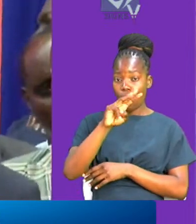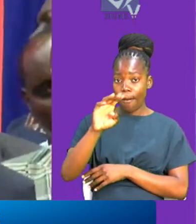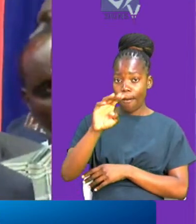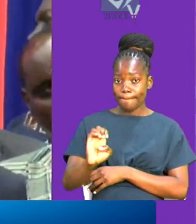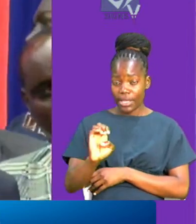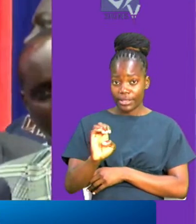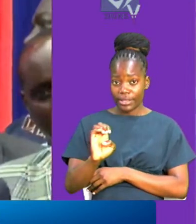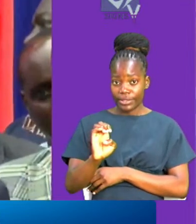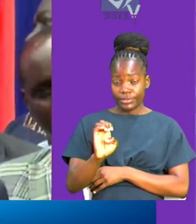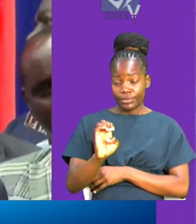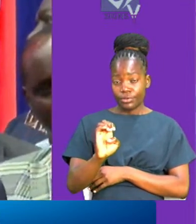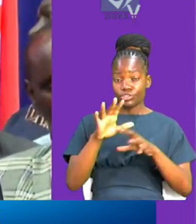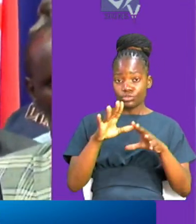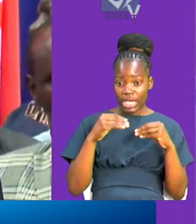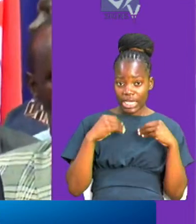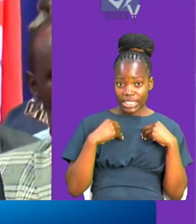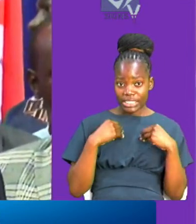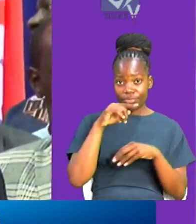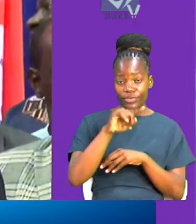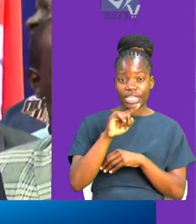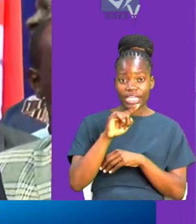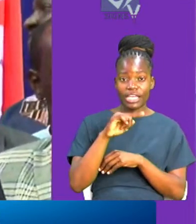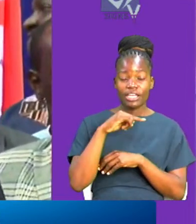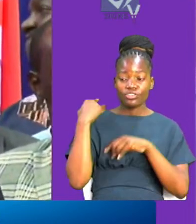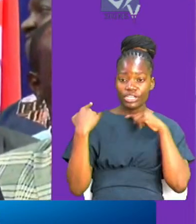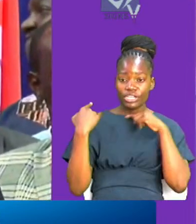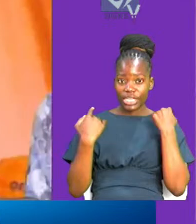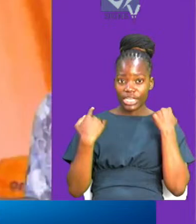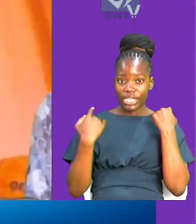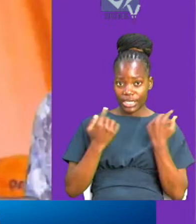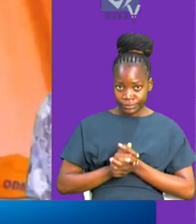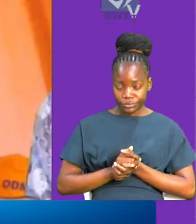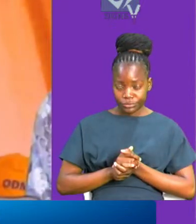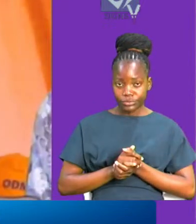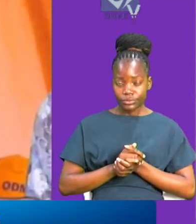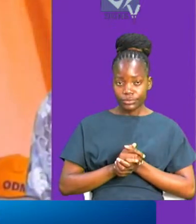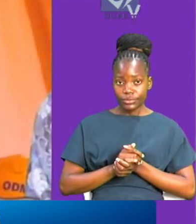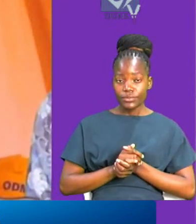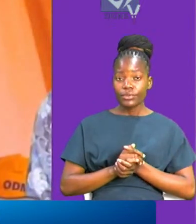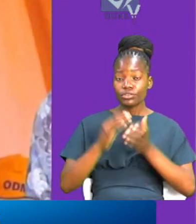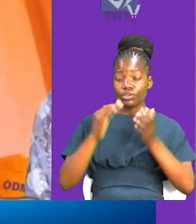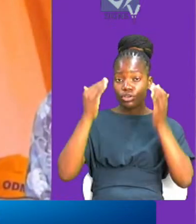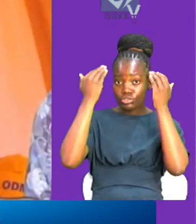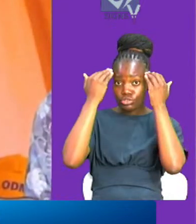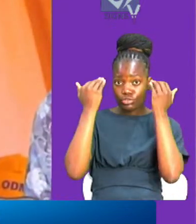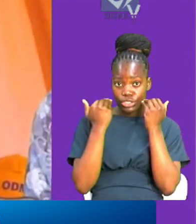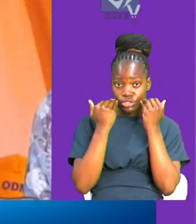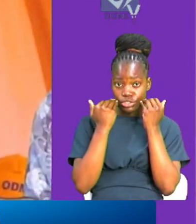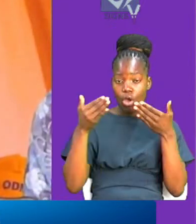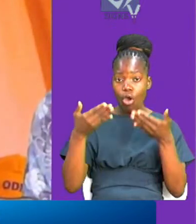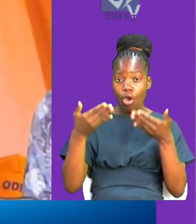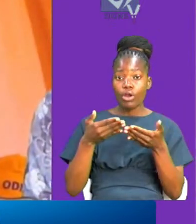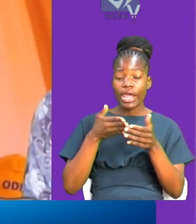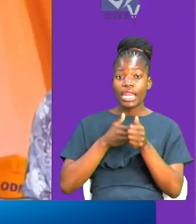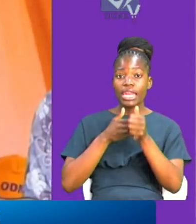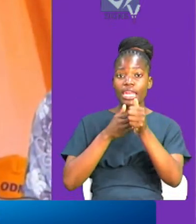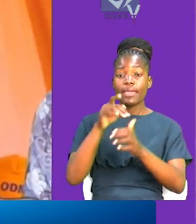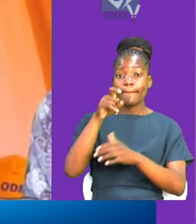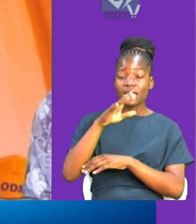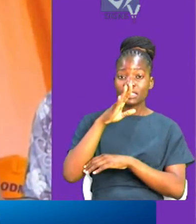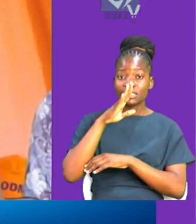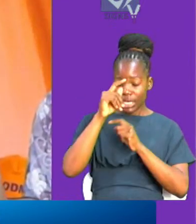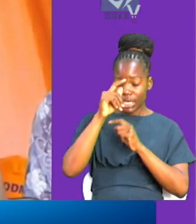to fall for that obvious trick and fall into a trap. Judicial rulings must be respected